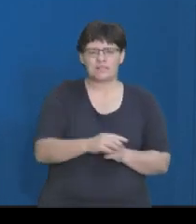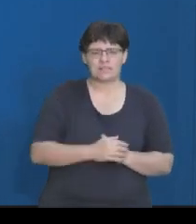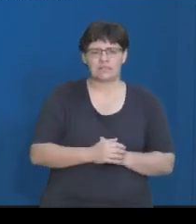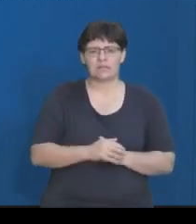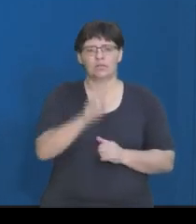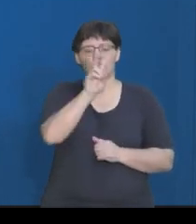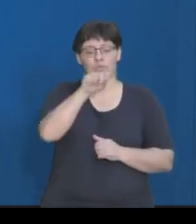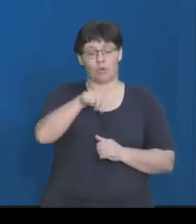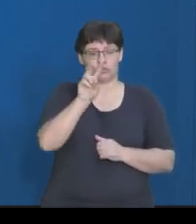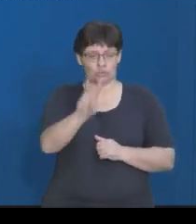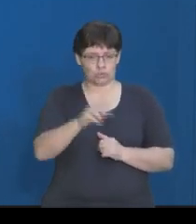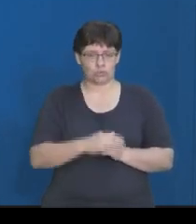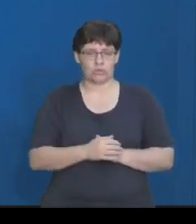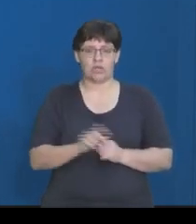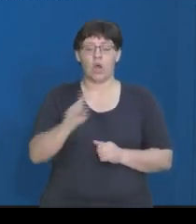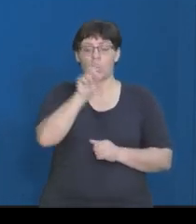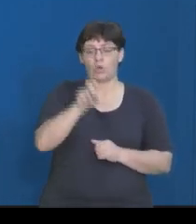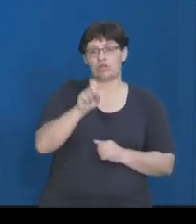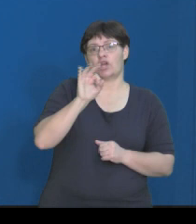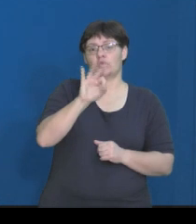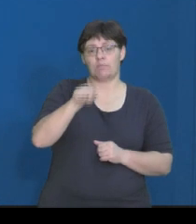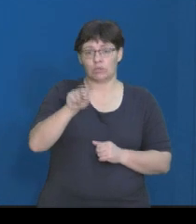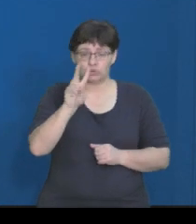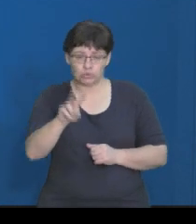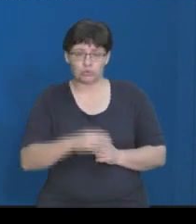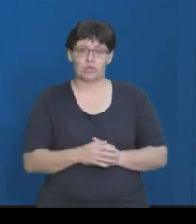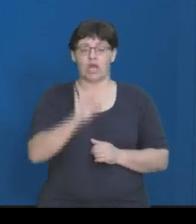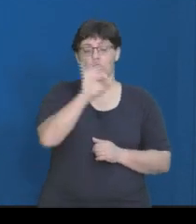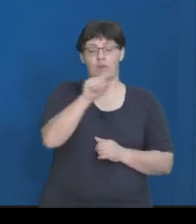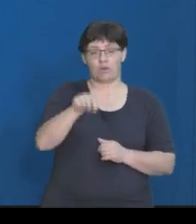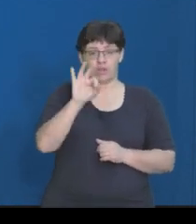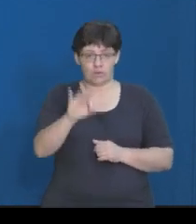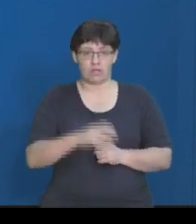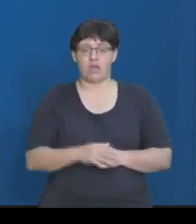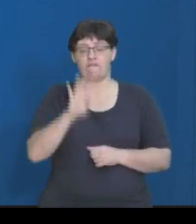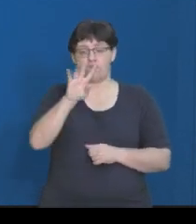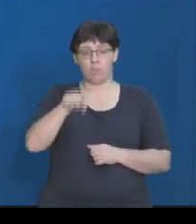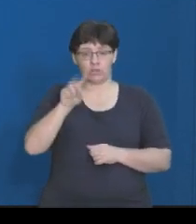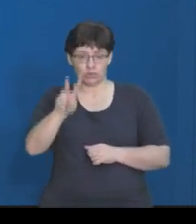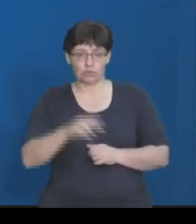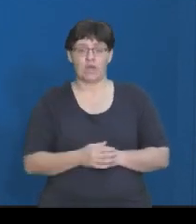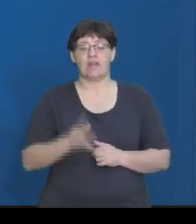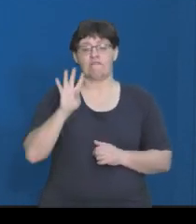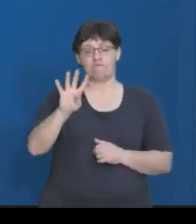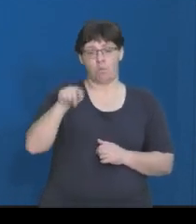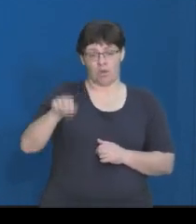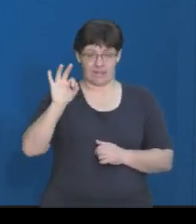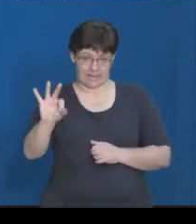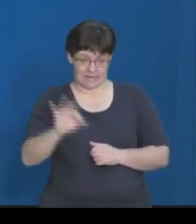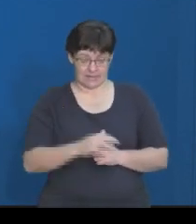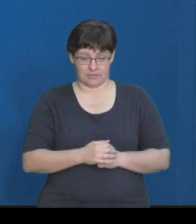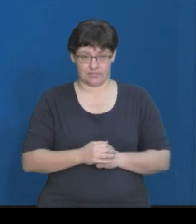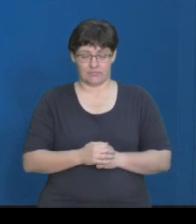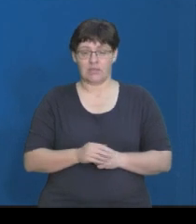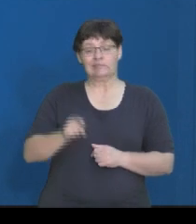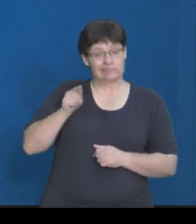question 2.2, our question 3.2, 3.3, 4.2, and 4.3. Right,